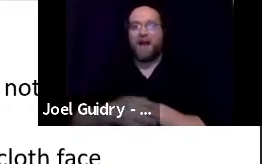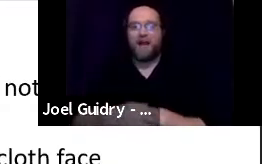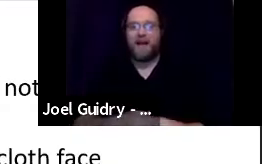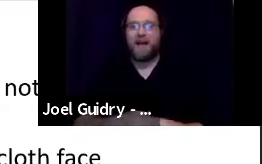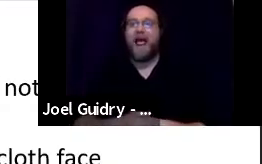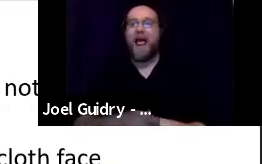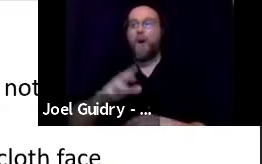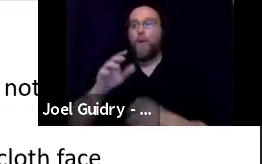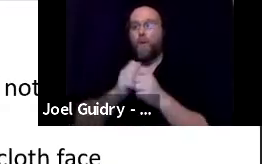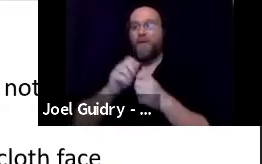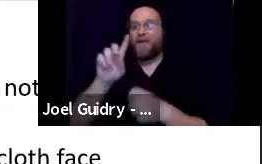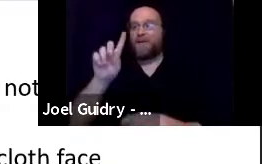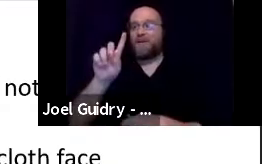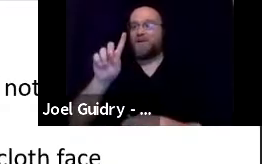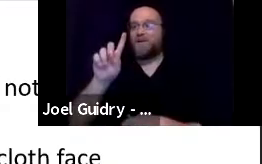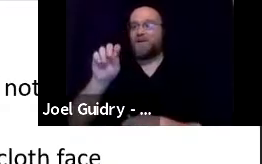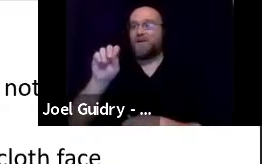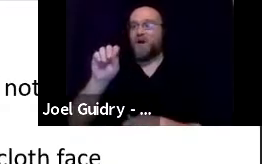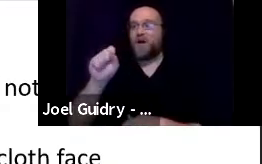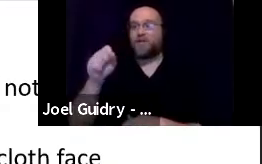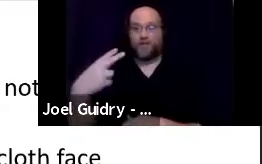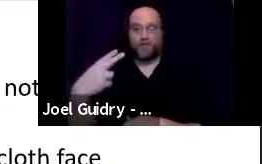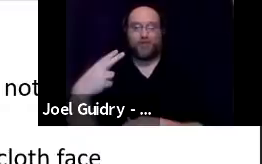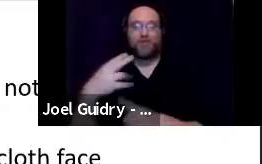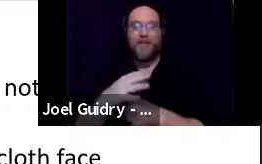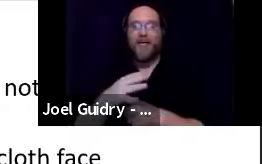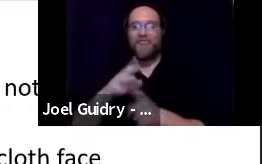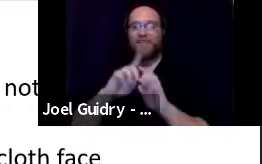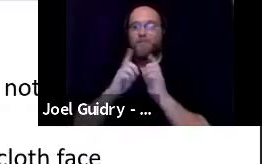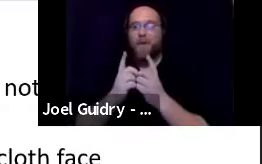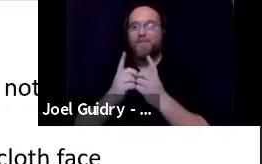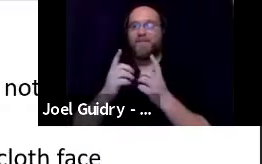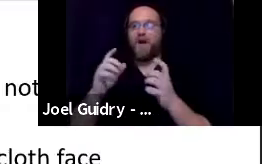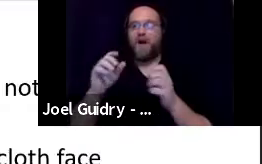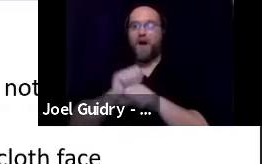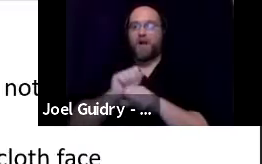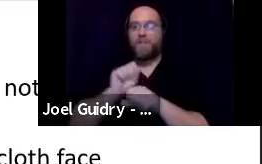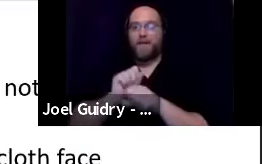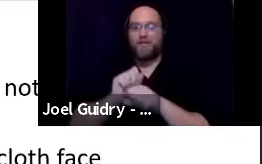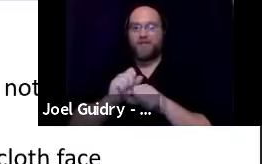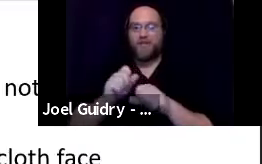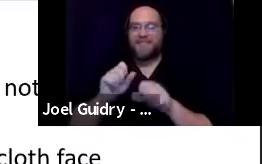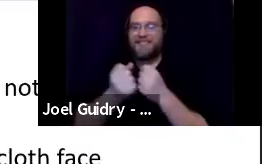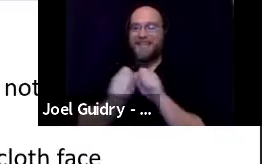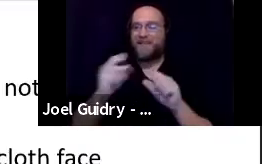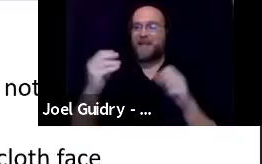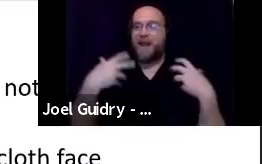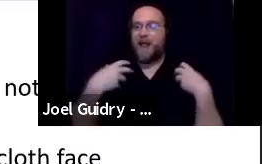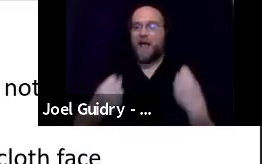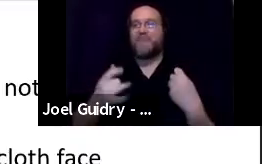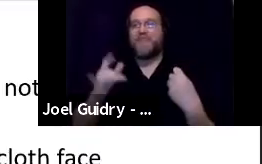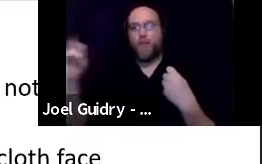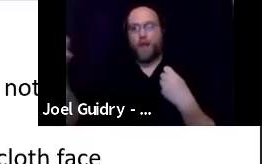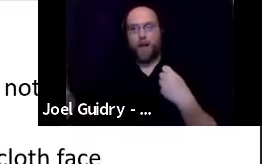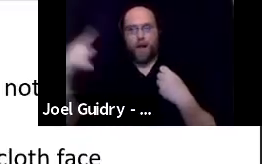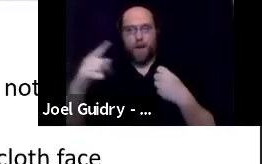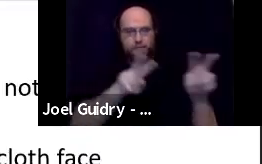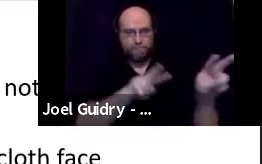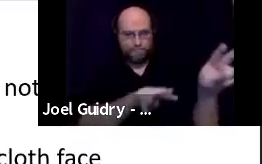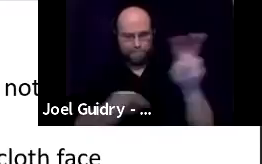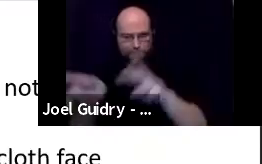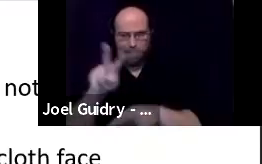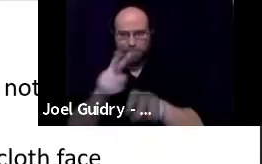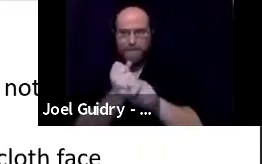they will be happy to look at all plans, to come out to buildings and make sure that everything is set up in a safe manner and